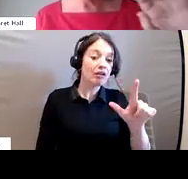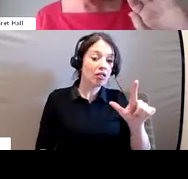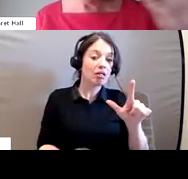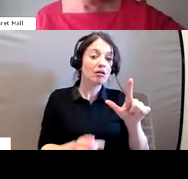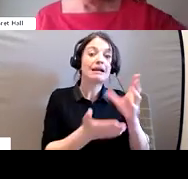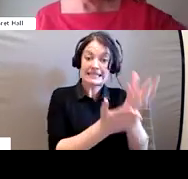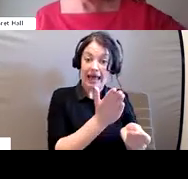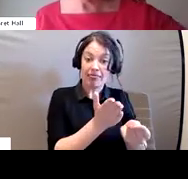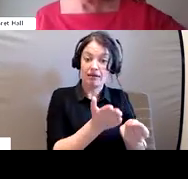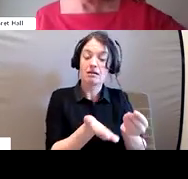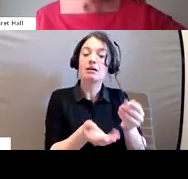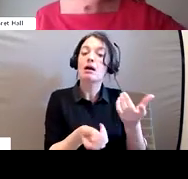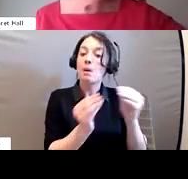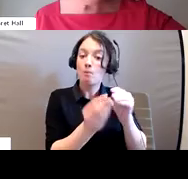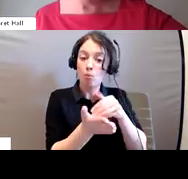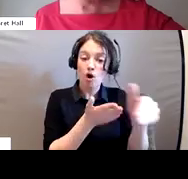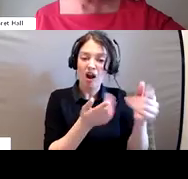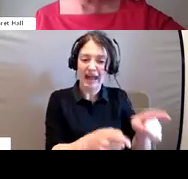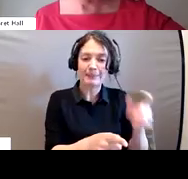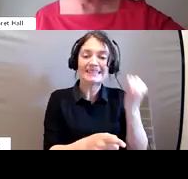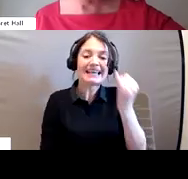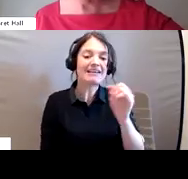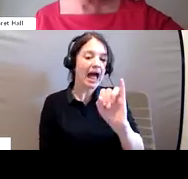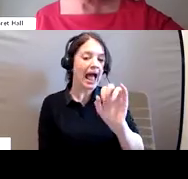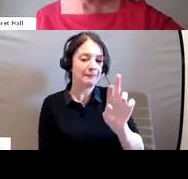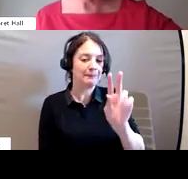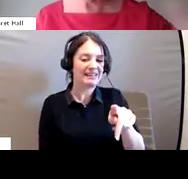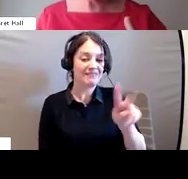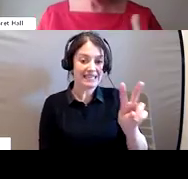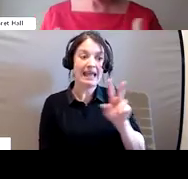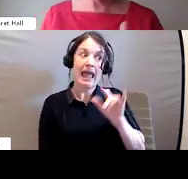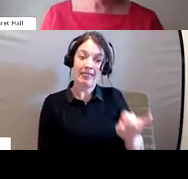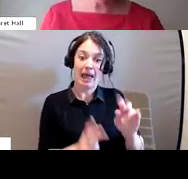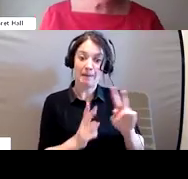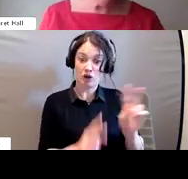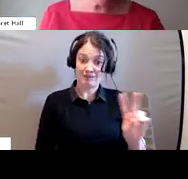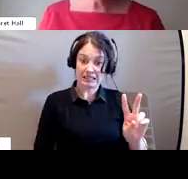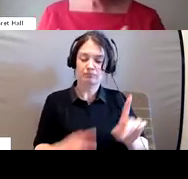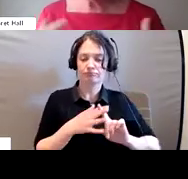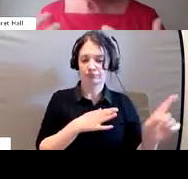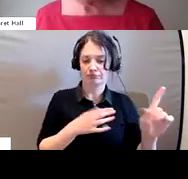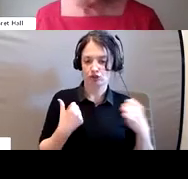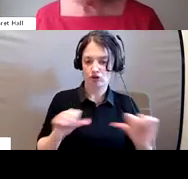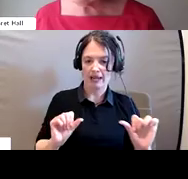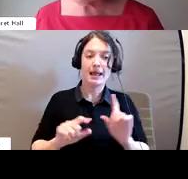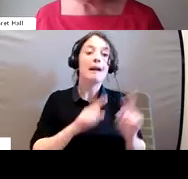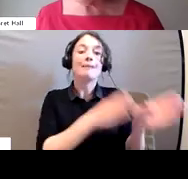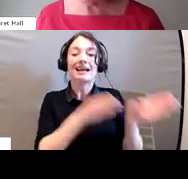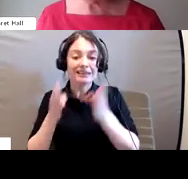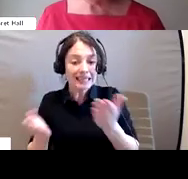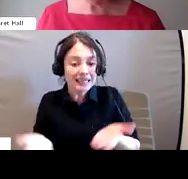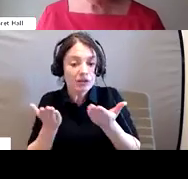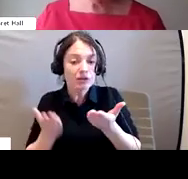often when the intimate partner attempts to extricate themselves from that relationship. So what I'm saying here is a parent is much